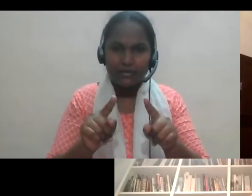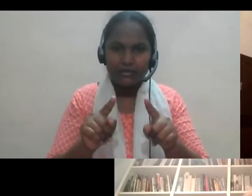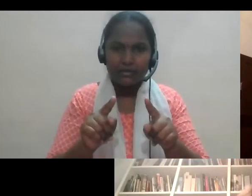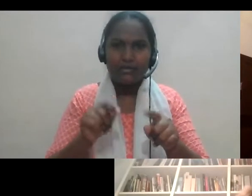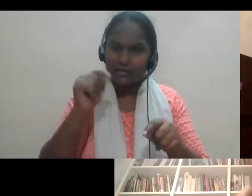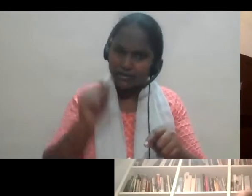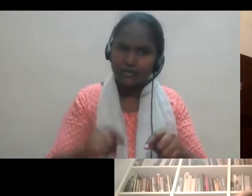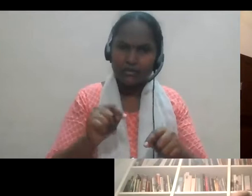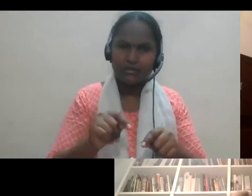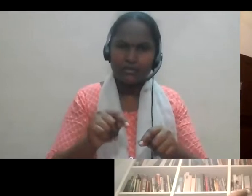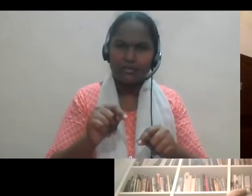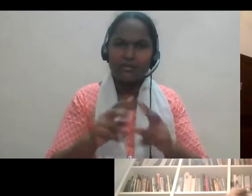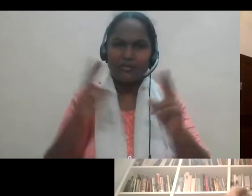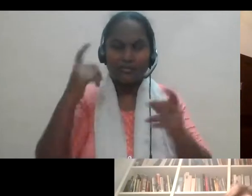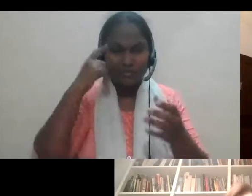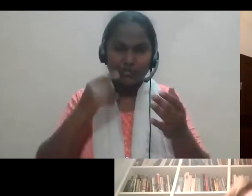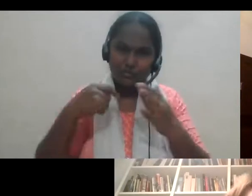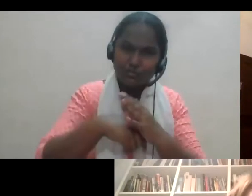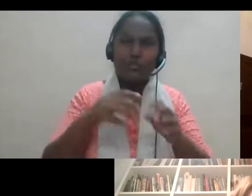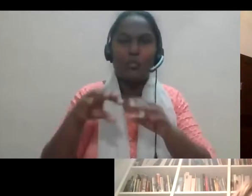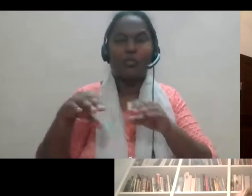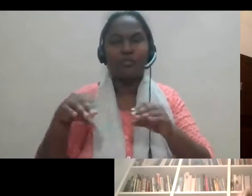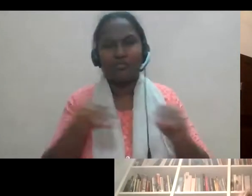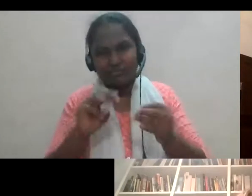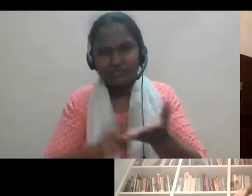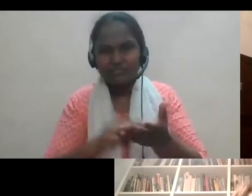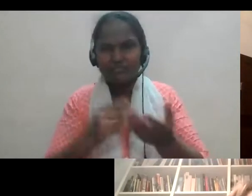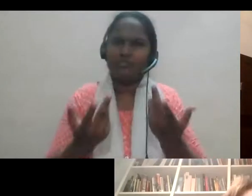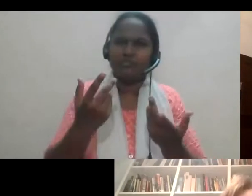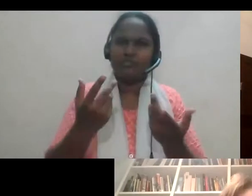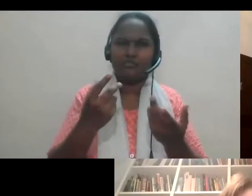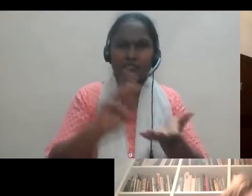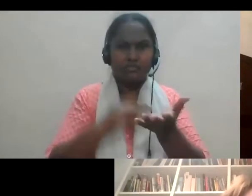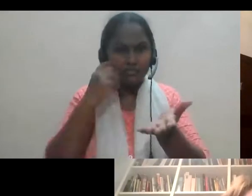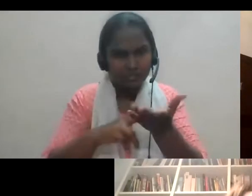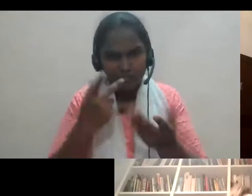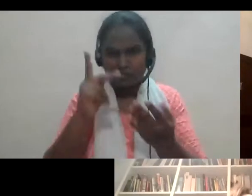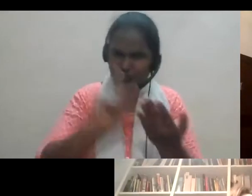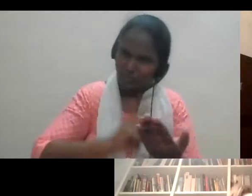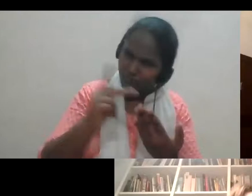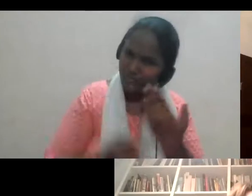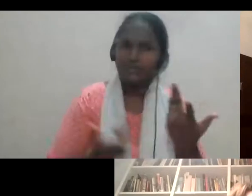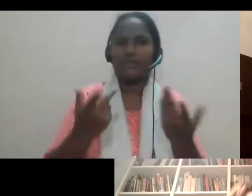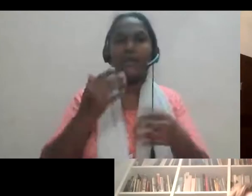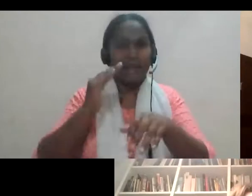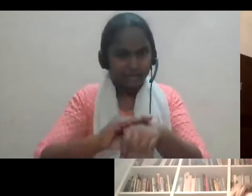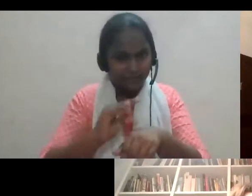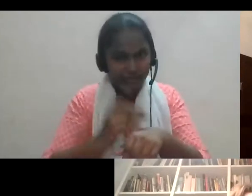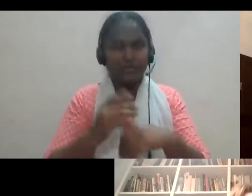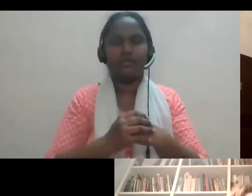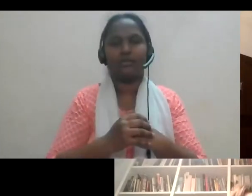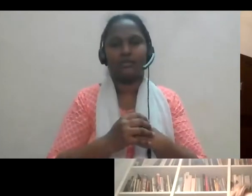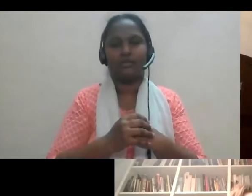It was a very crucial moment in my, let's say, professional experience.